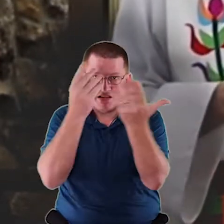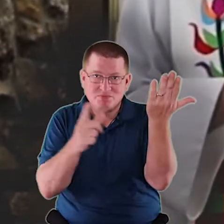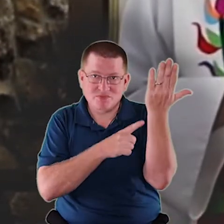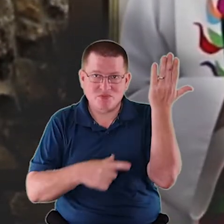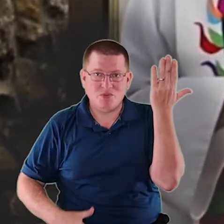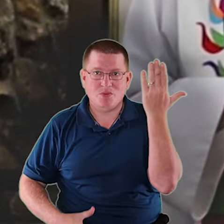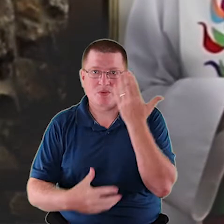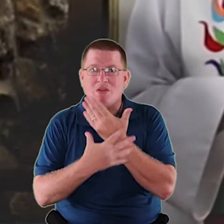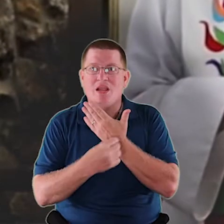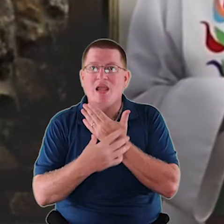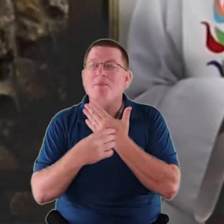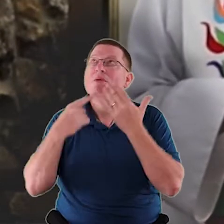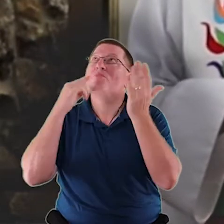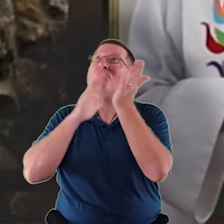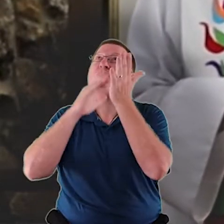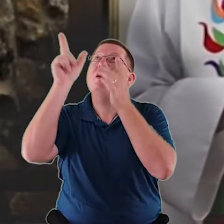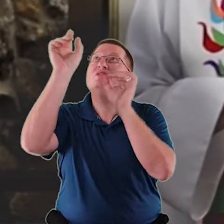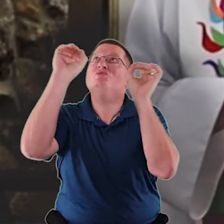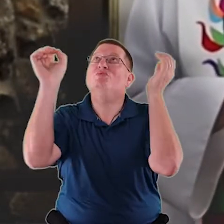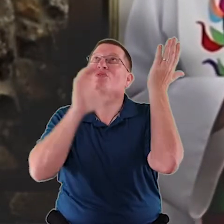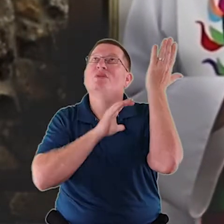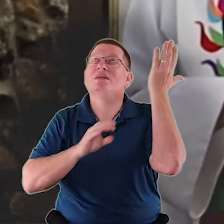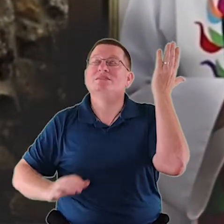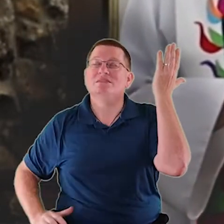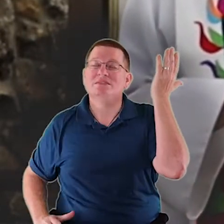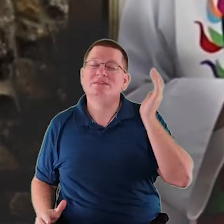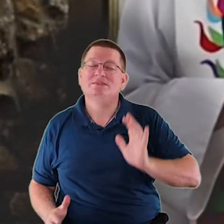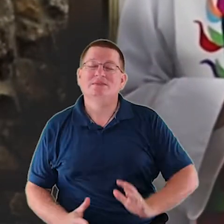Lord. To you, O Christ.